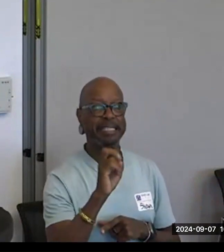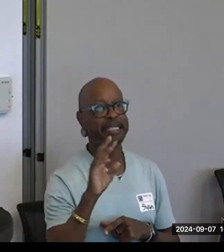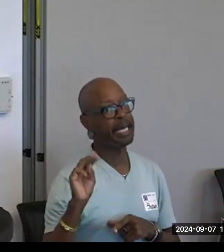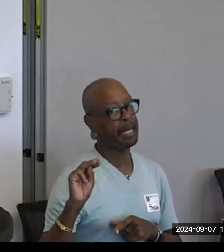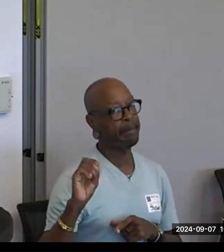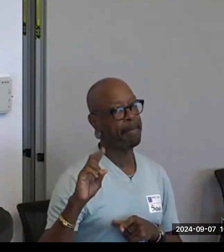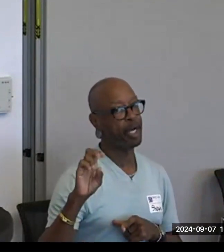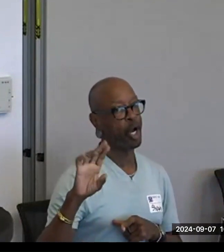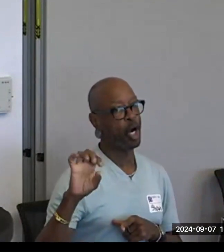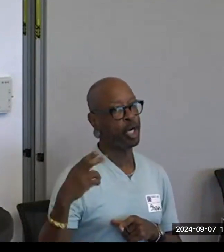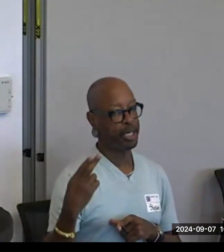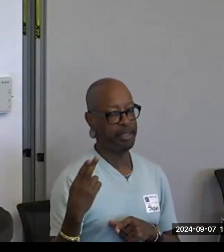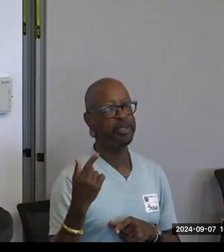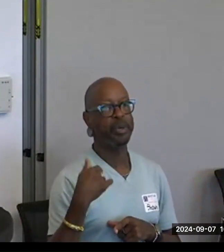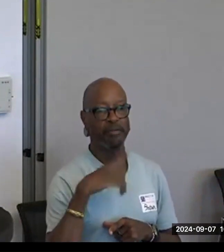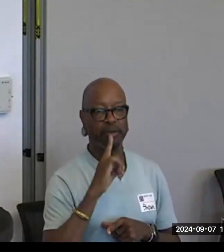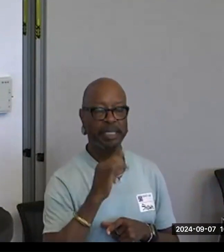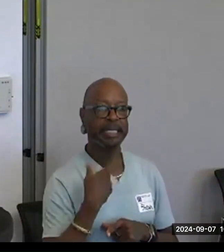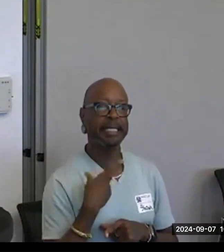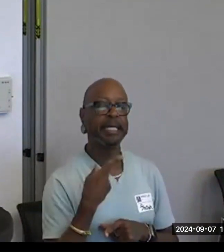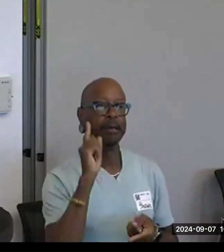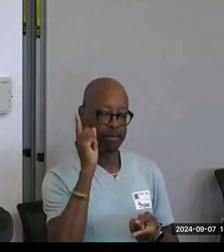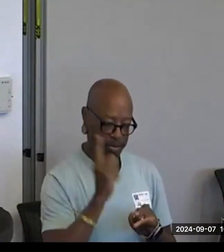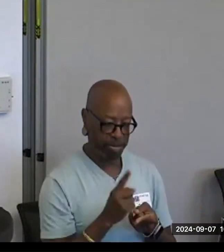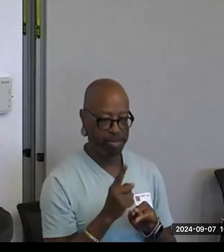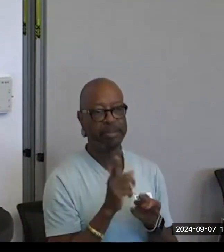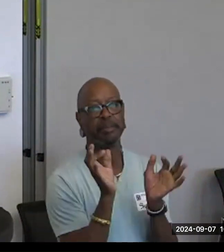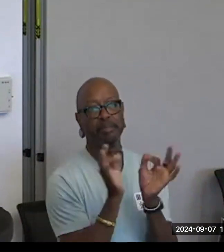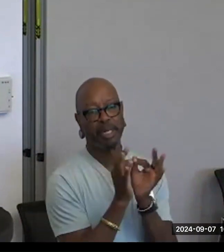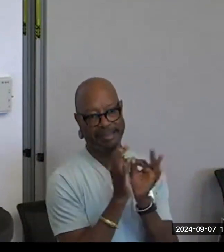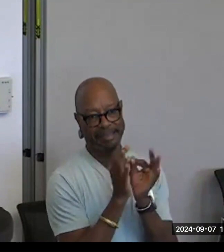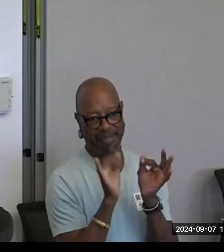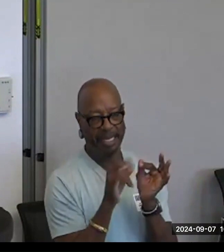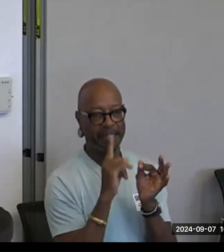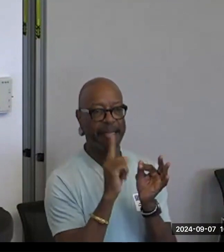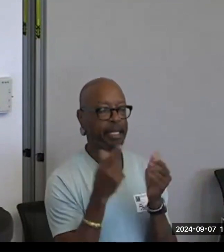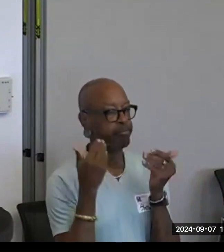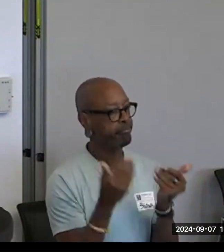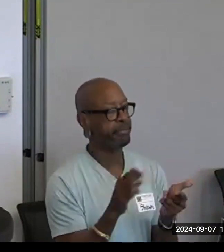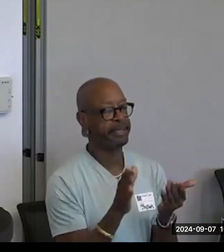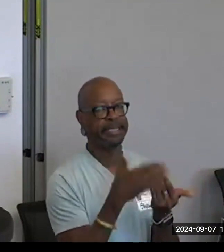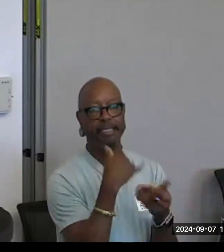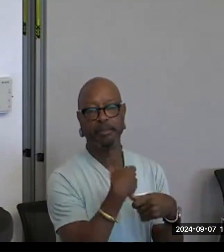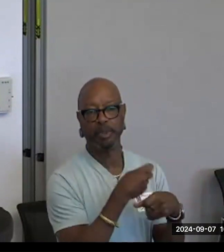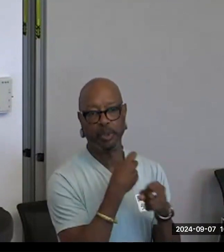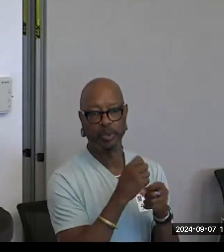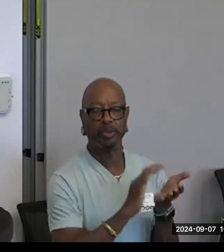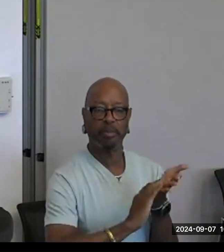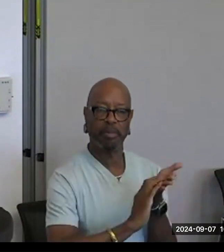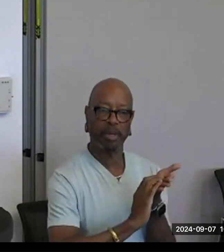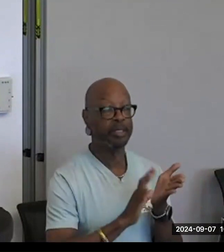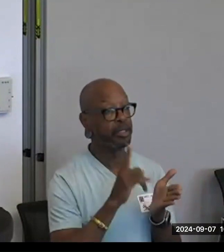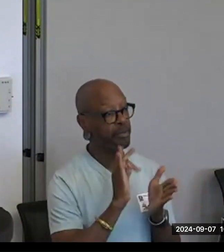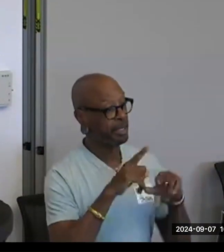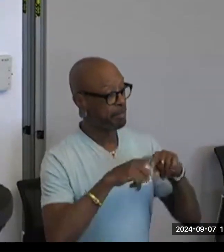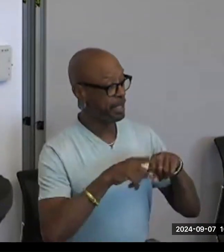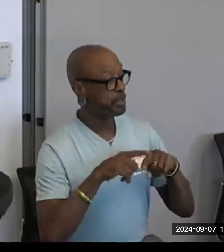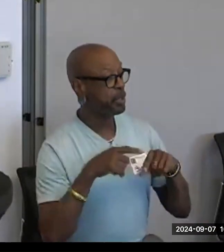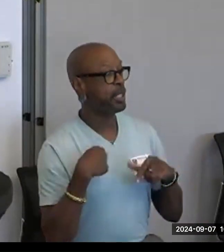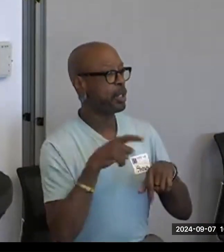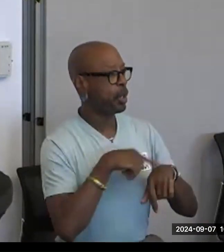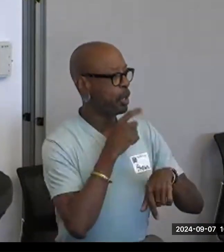more cost-effective way of producing Braille. So this device, which is based on the Humanware